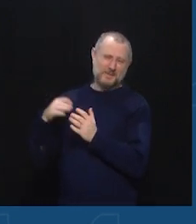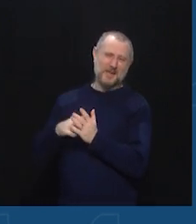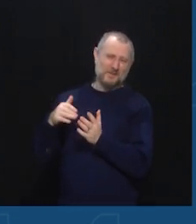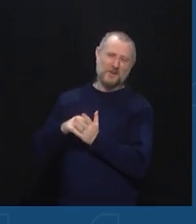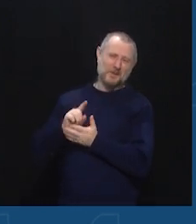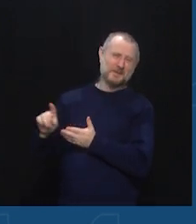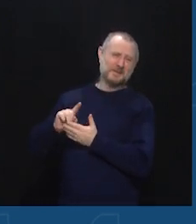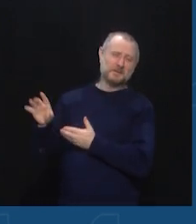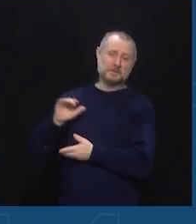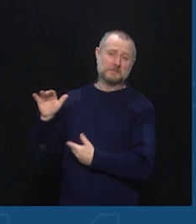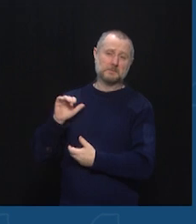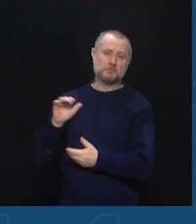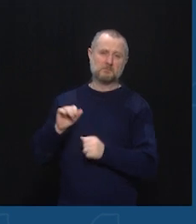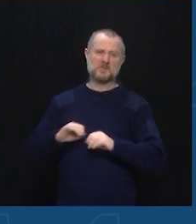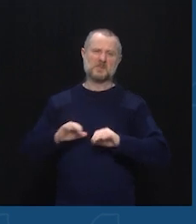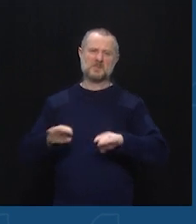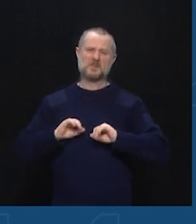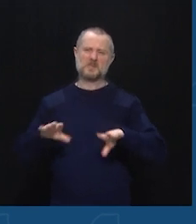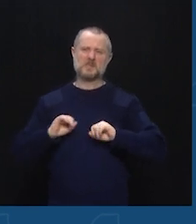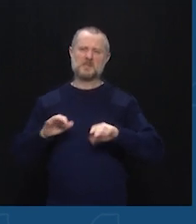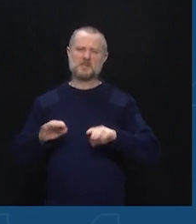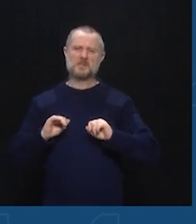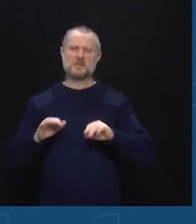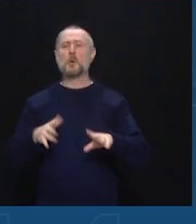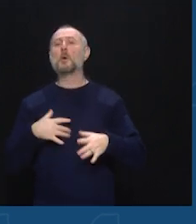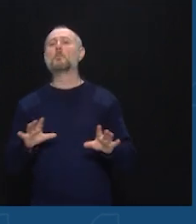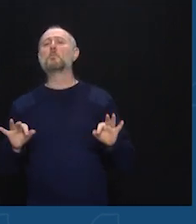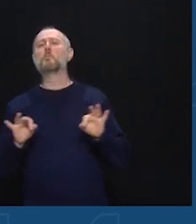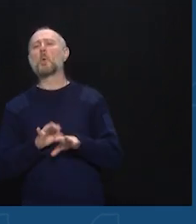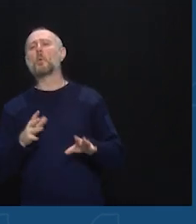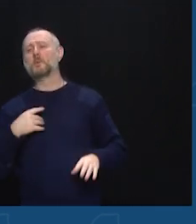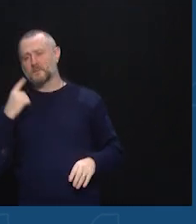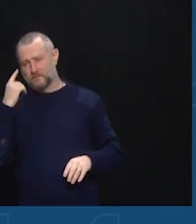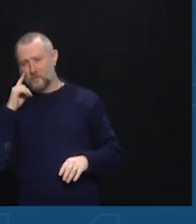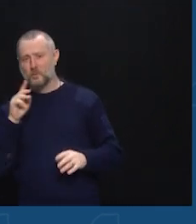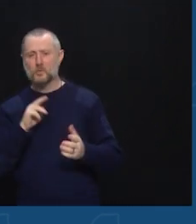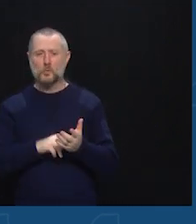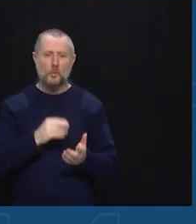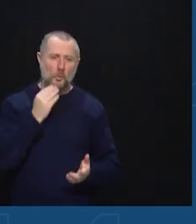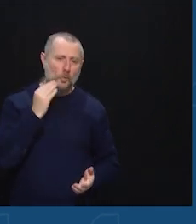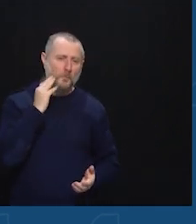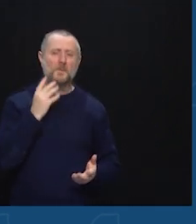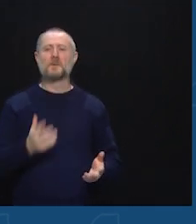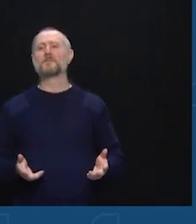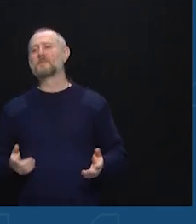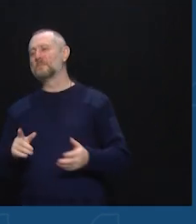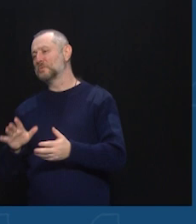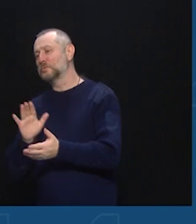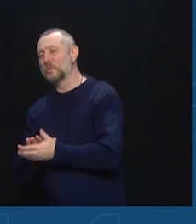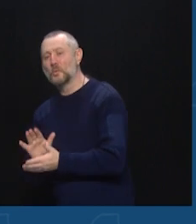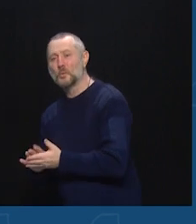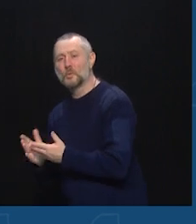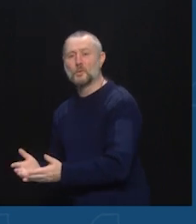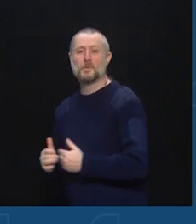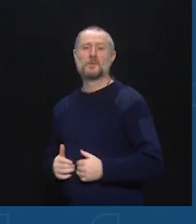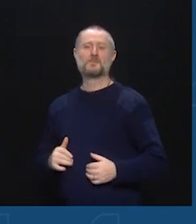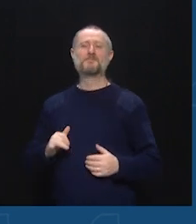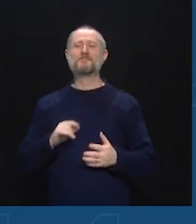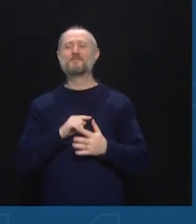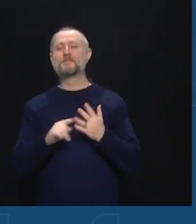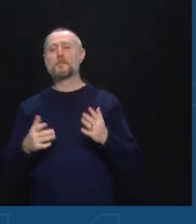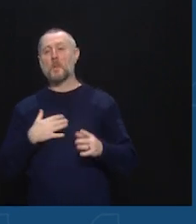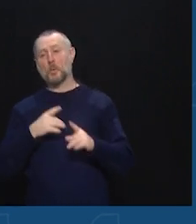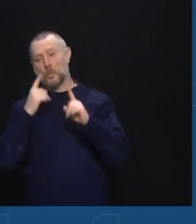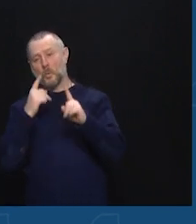another supply. These are really important for our nursing homes, for have them in schools. My main goals have been